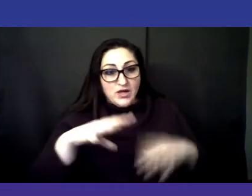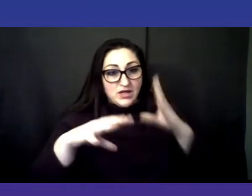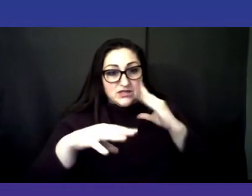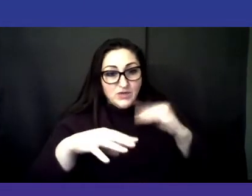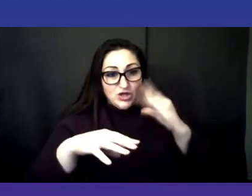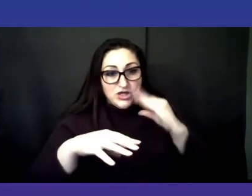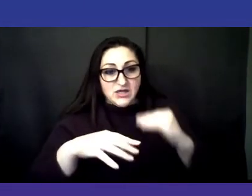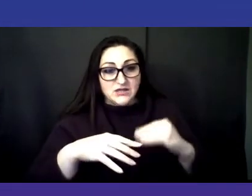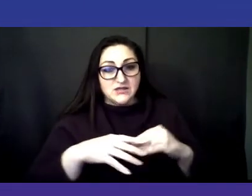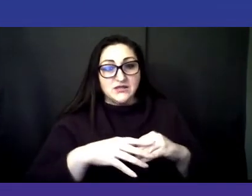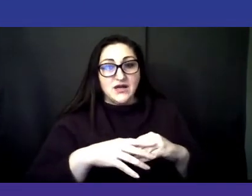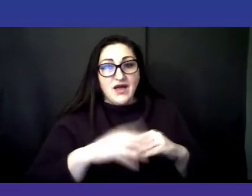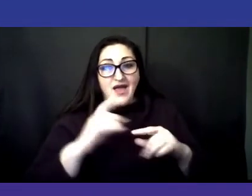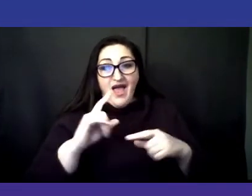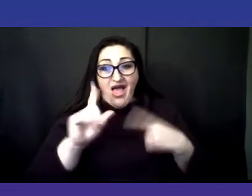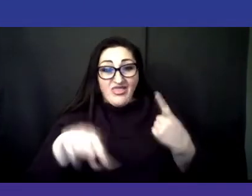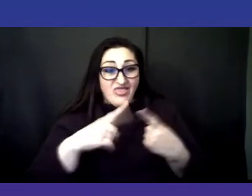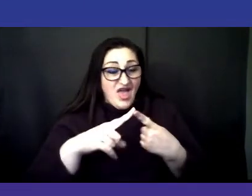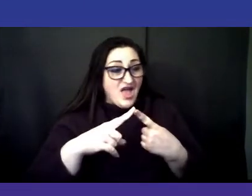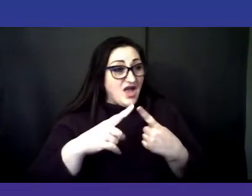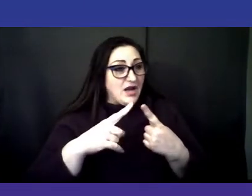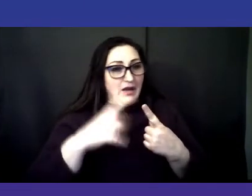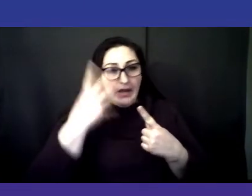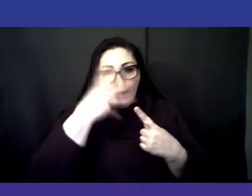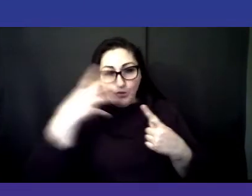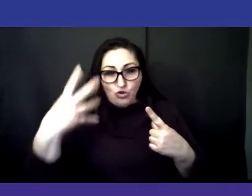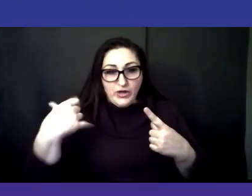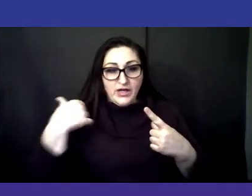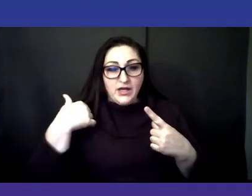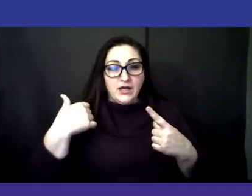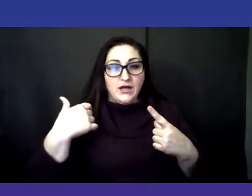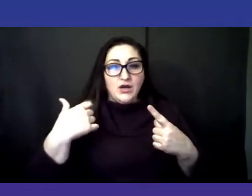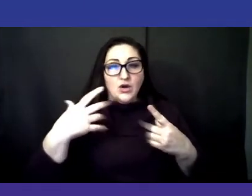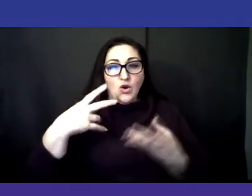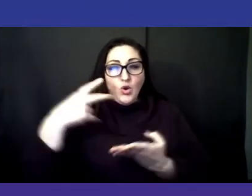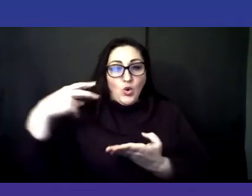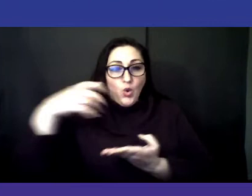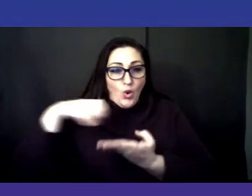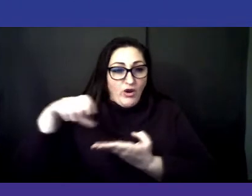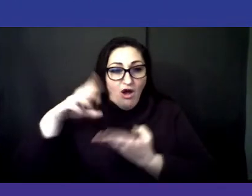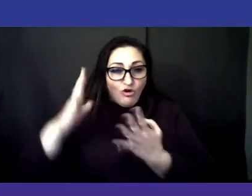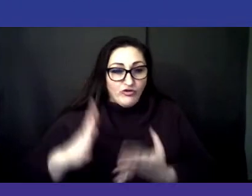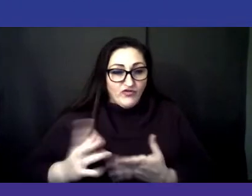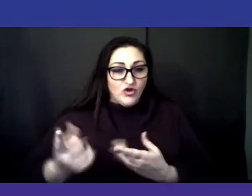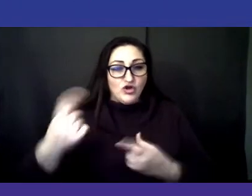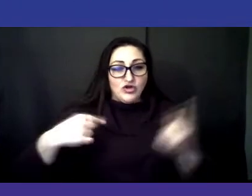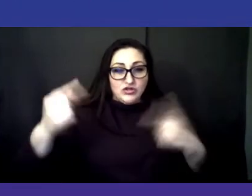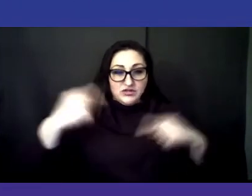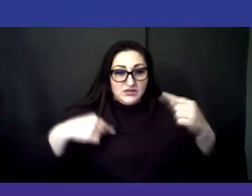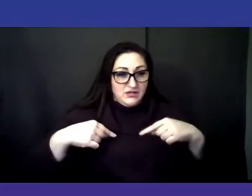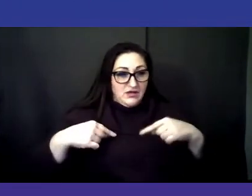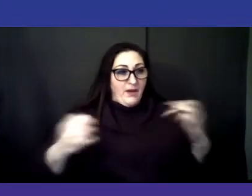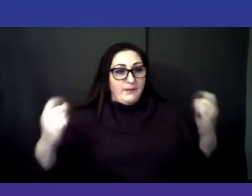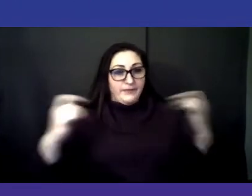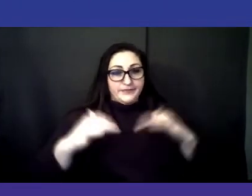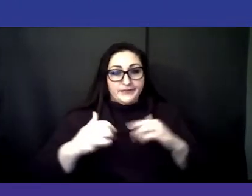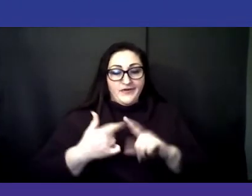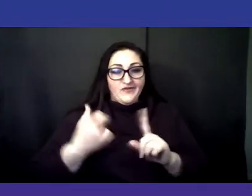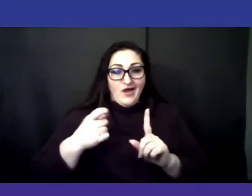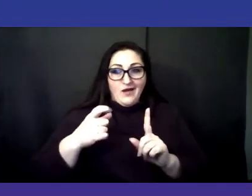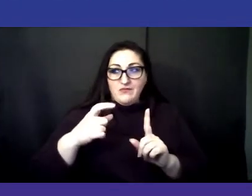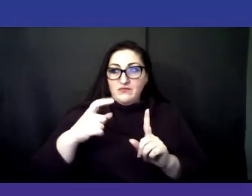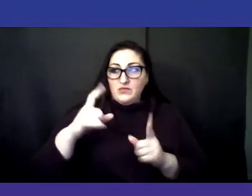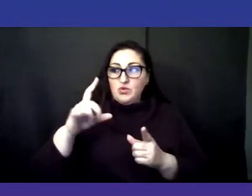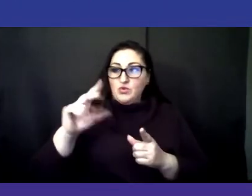invited immigrant choreographers in, from New York City, and like, what is your immigrant experience,